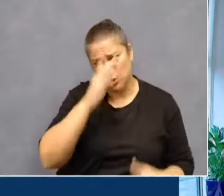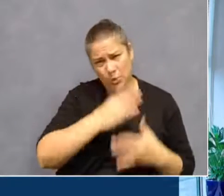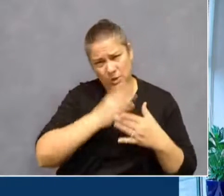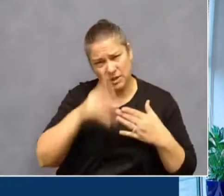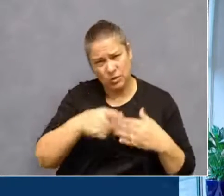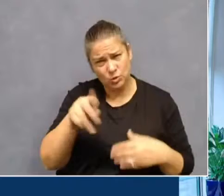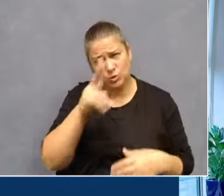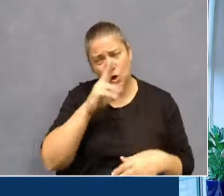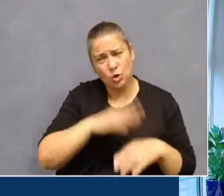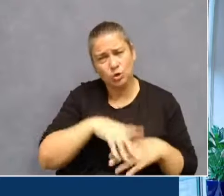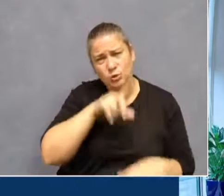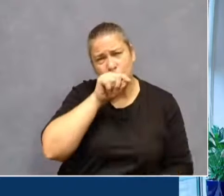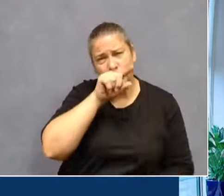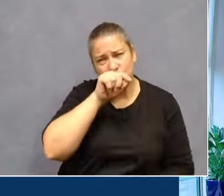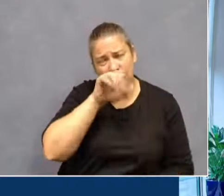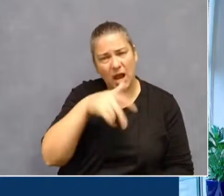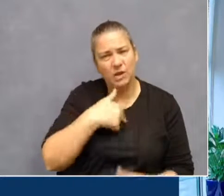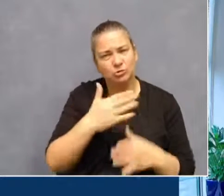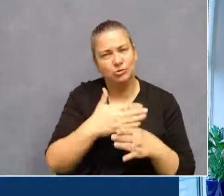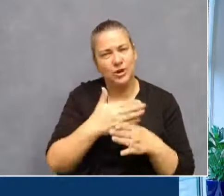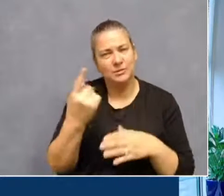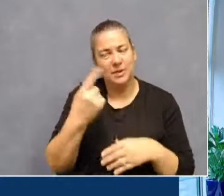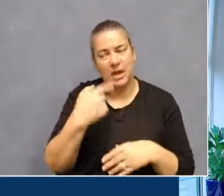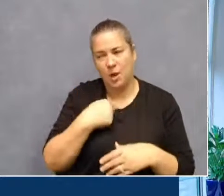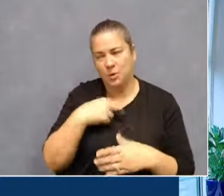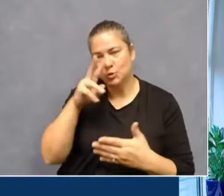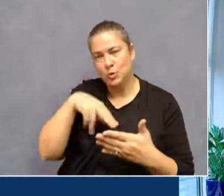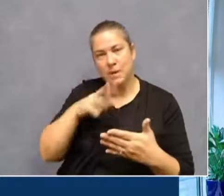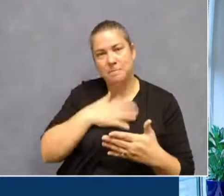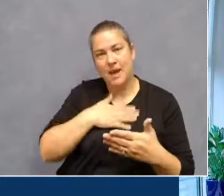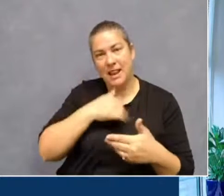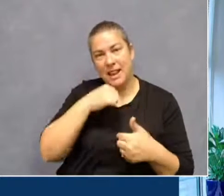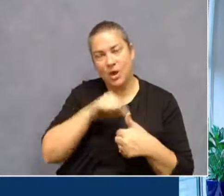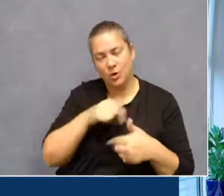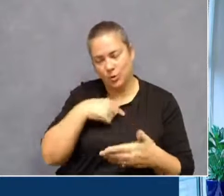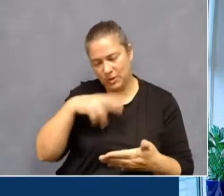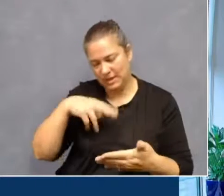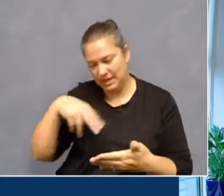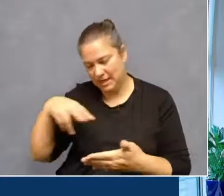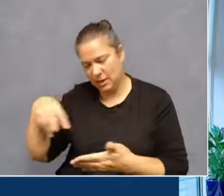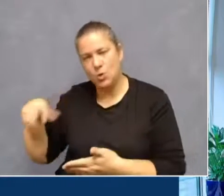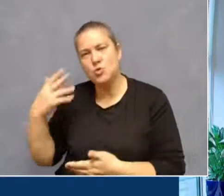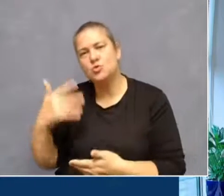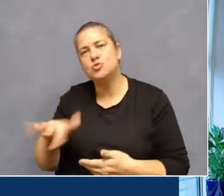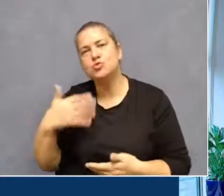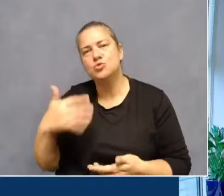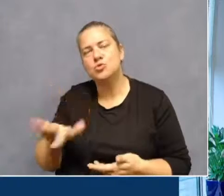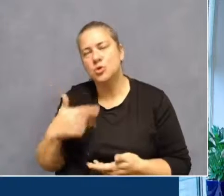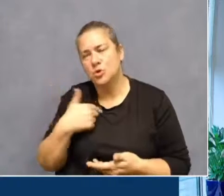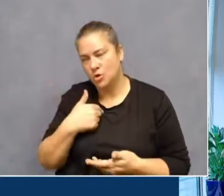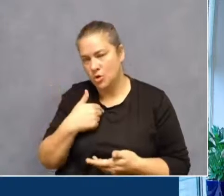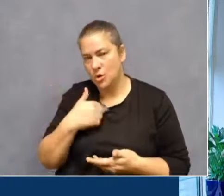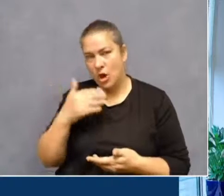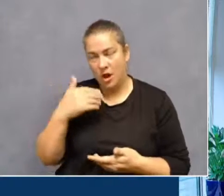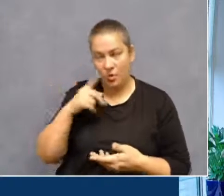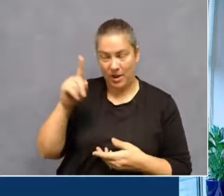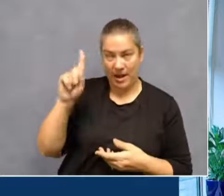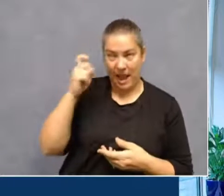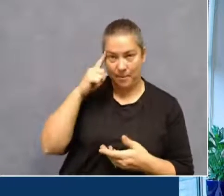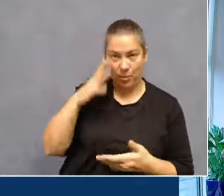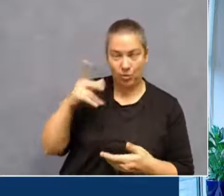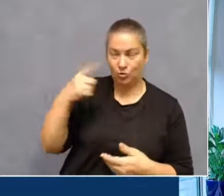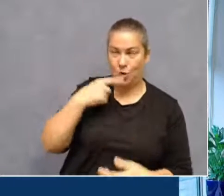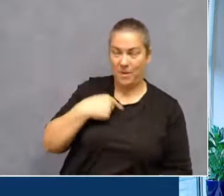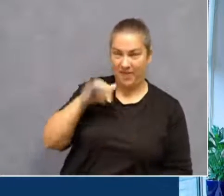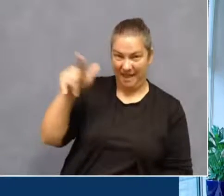Twitter, I shared I was reading some of the letters I've received. I understand I have a whole collection more over at the Capitol, which we'll retrieve tomorrow